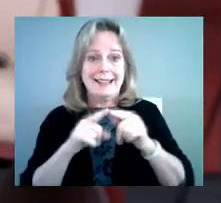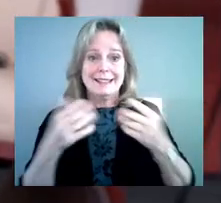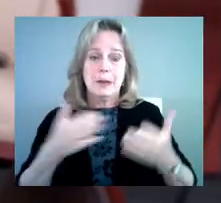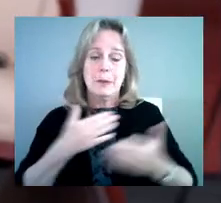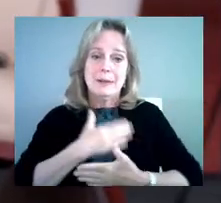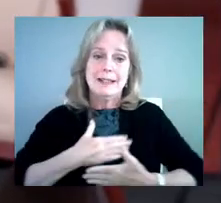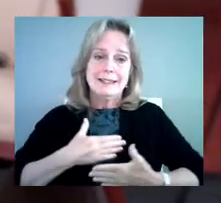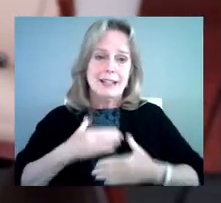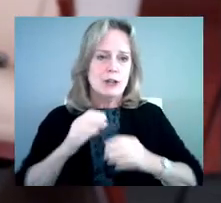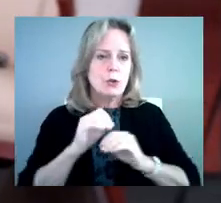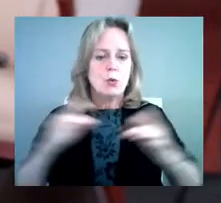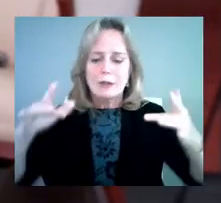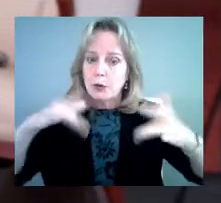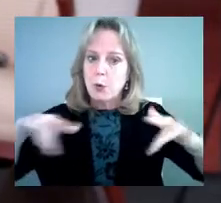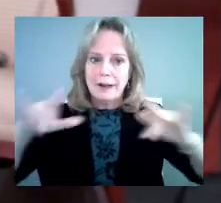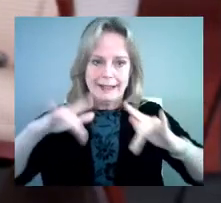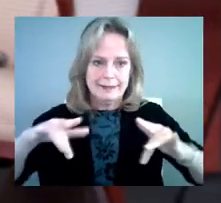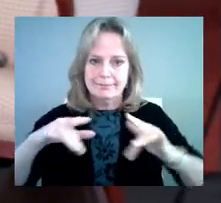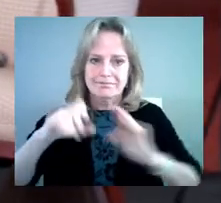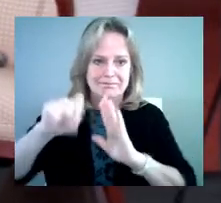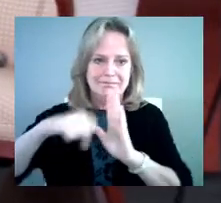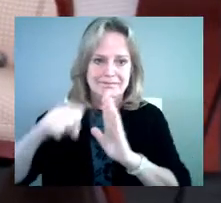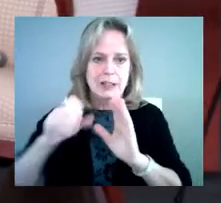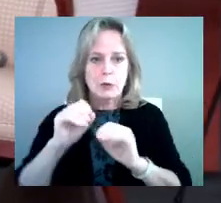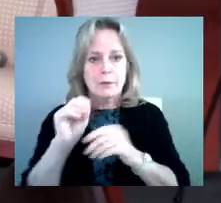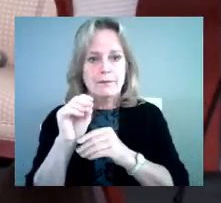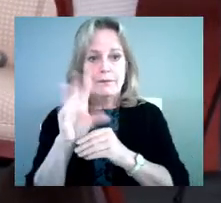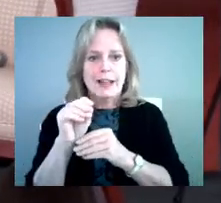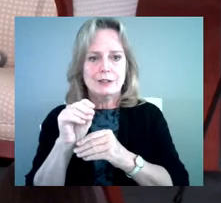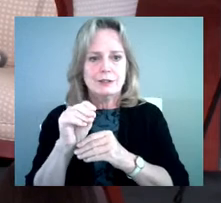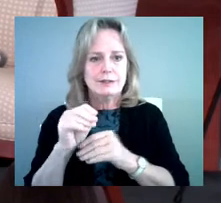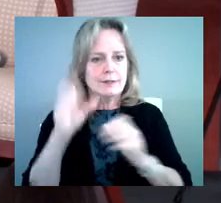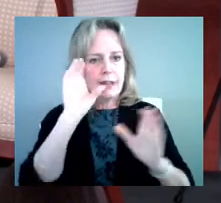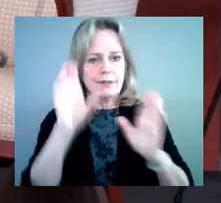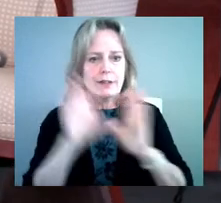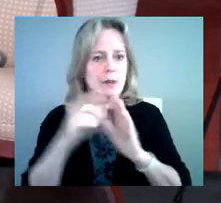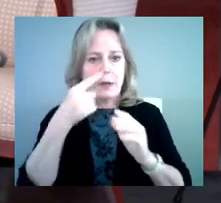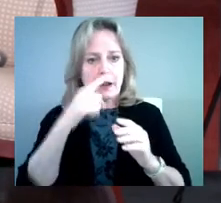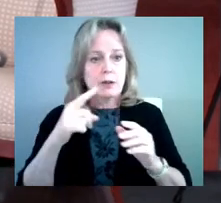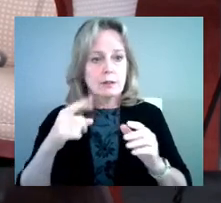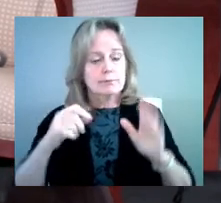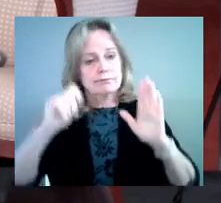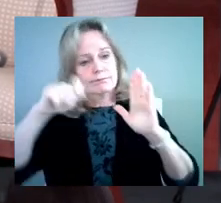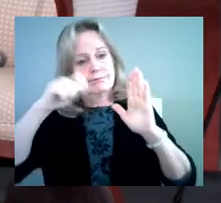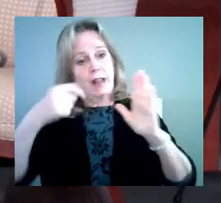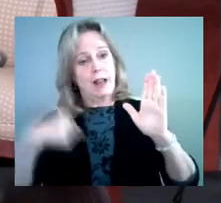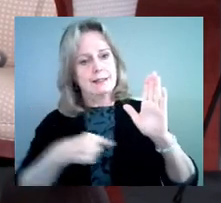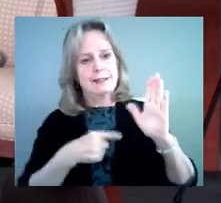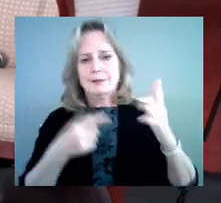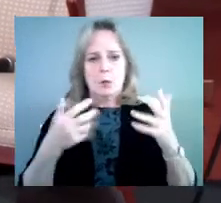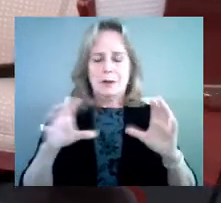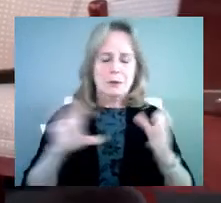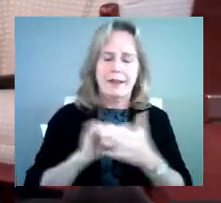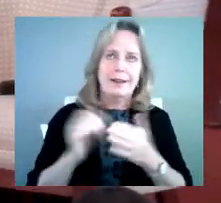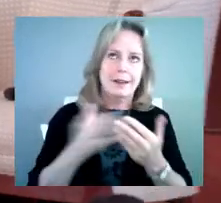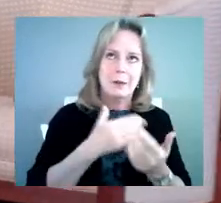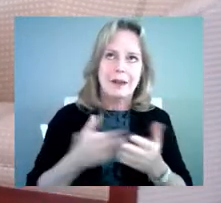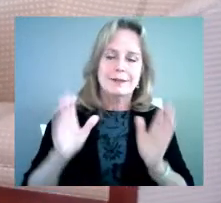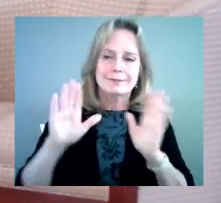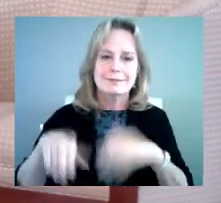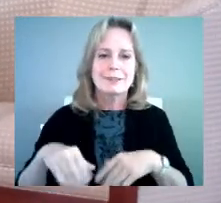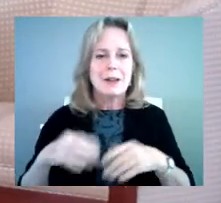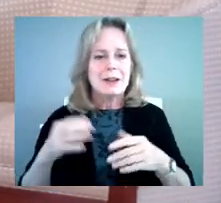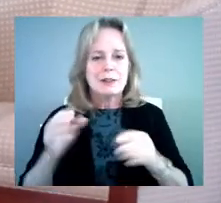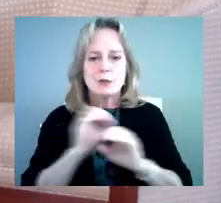no recording of the event and no flash photography. I mean, we don't care if you record us, but you don't want to do that anyway. So please